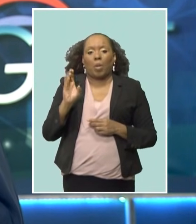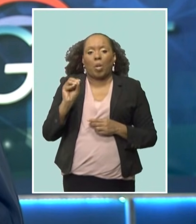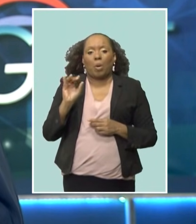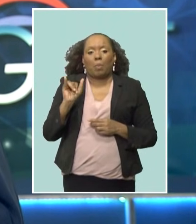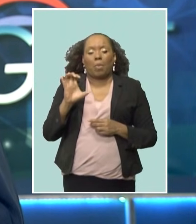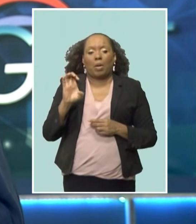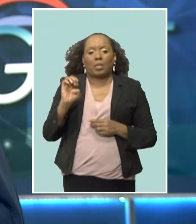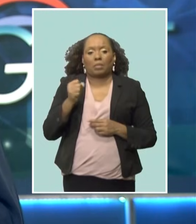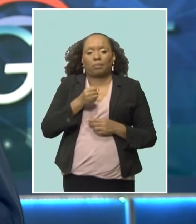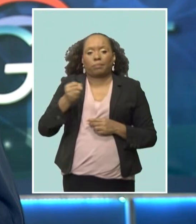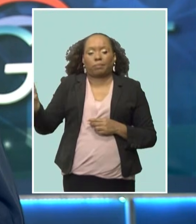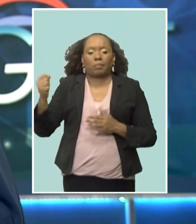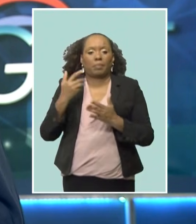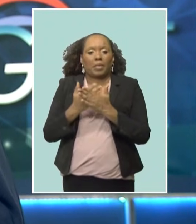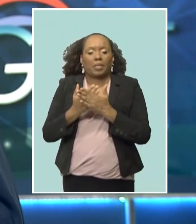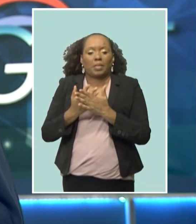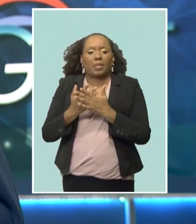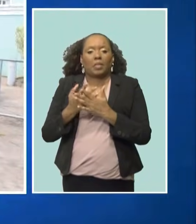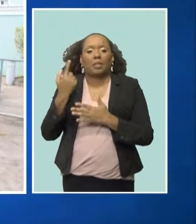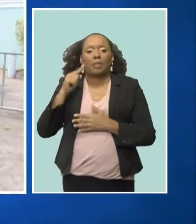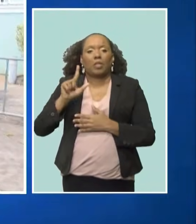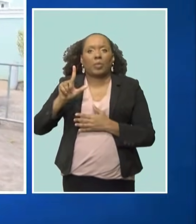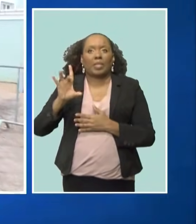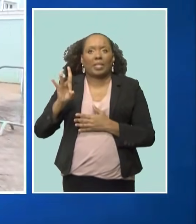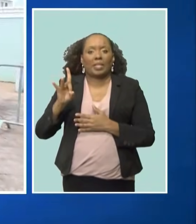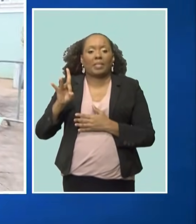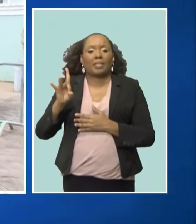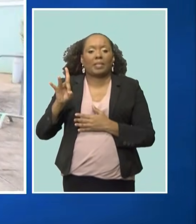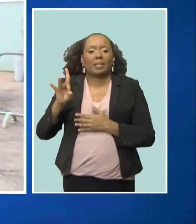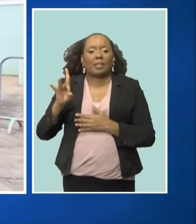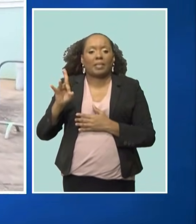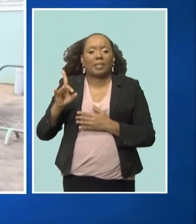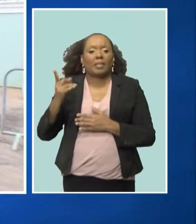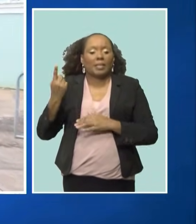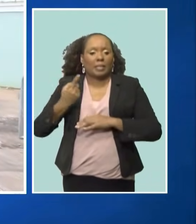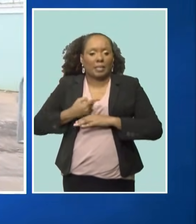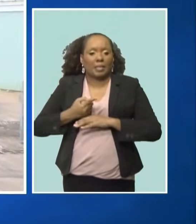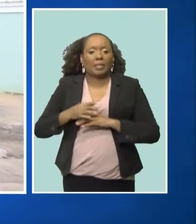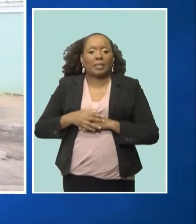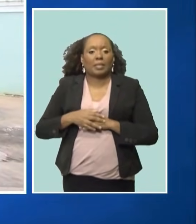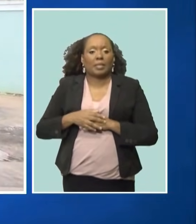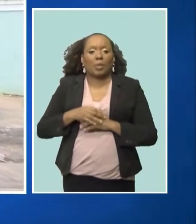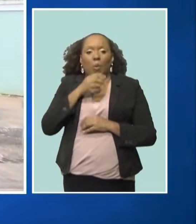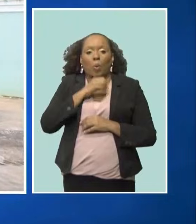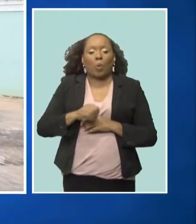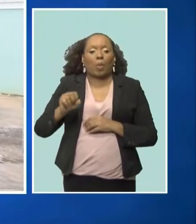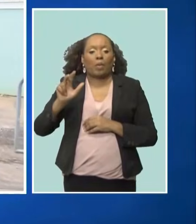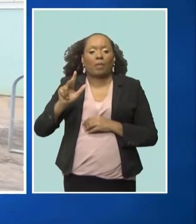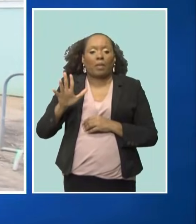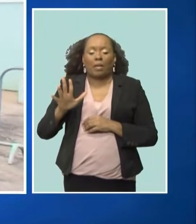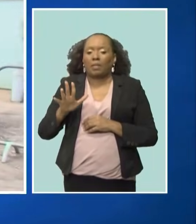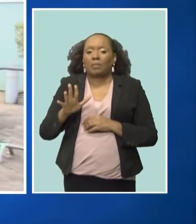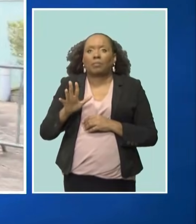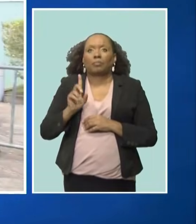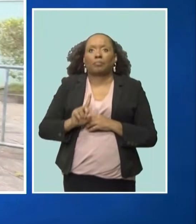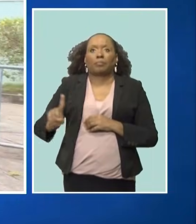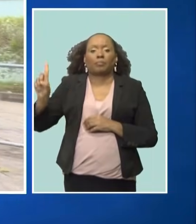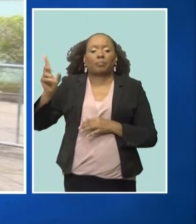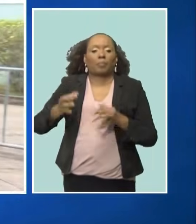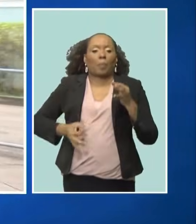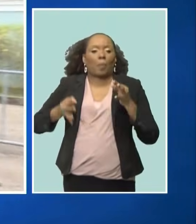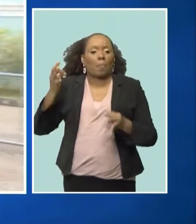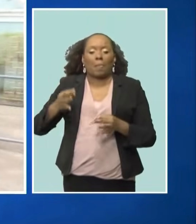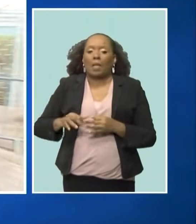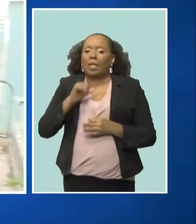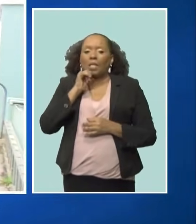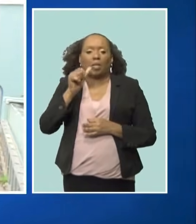at Dodds Prison. Boyce, 35, of Tamarin Lane, Eagle Hall, St. Michael, was not required to plead to the indictable